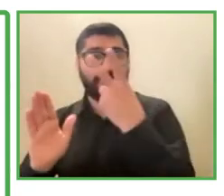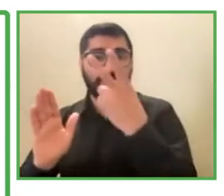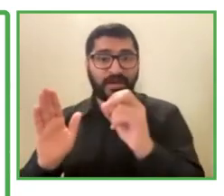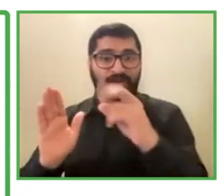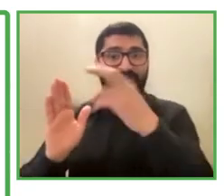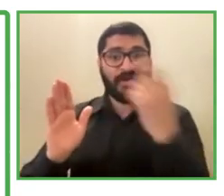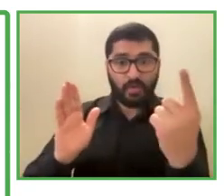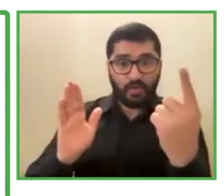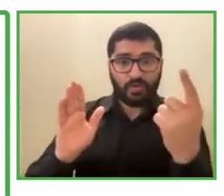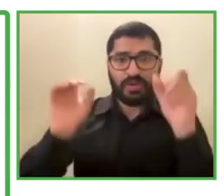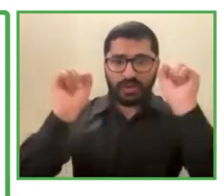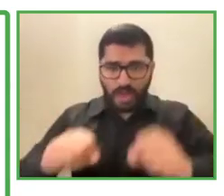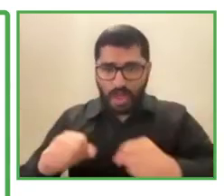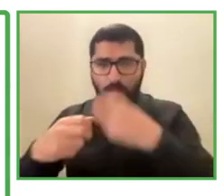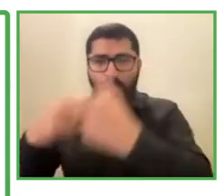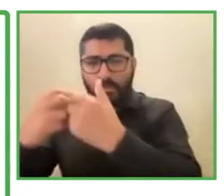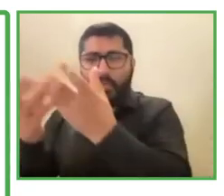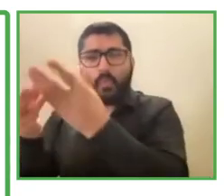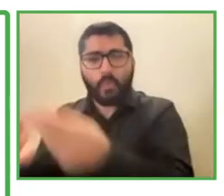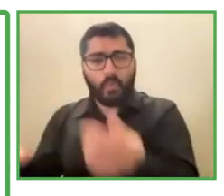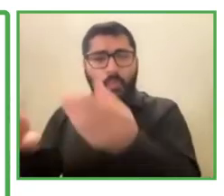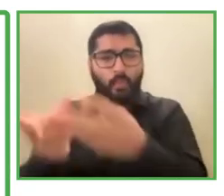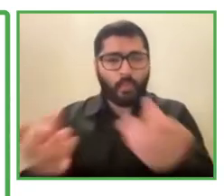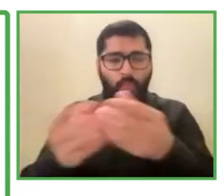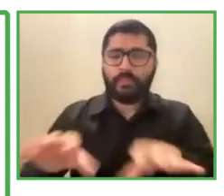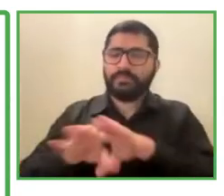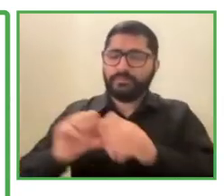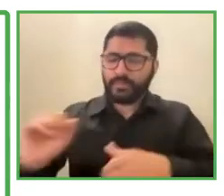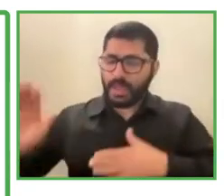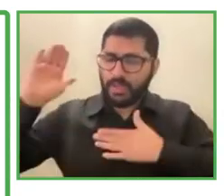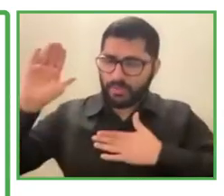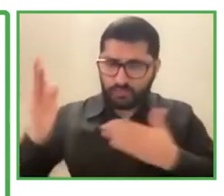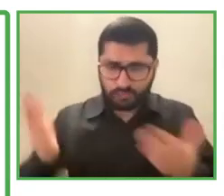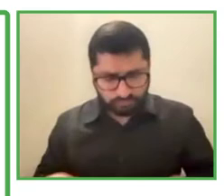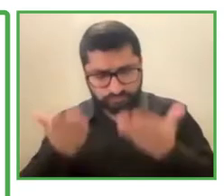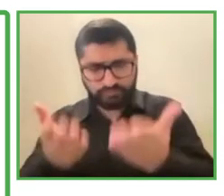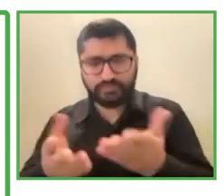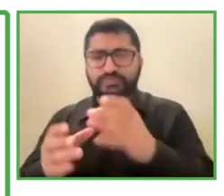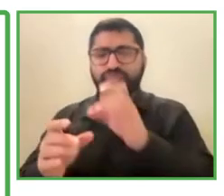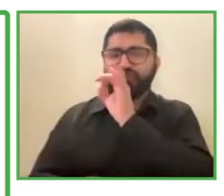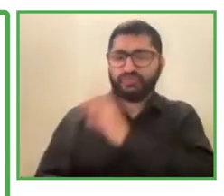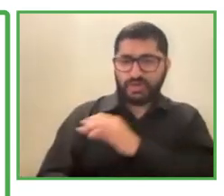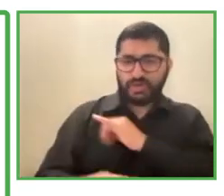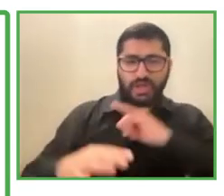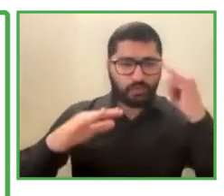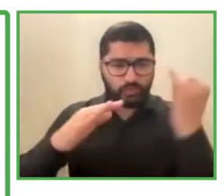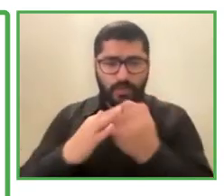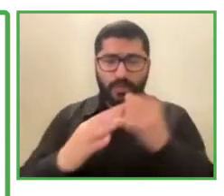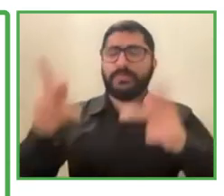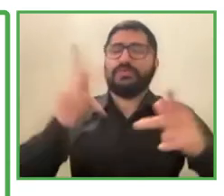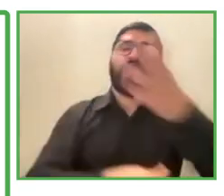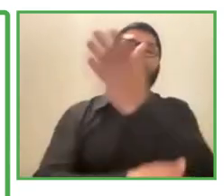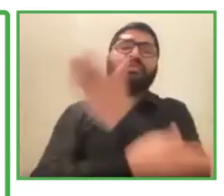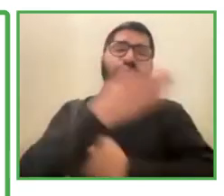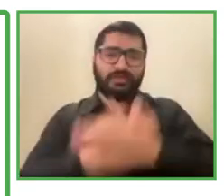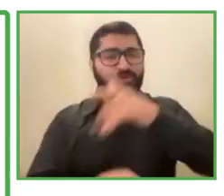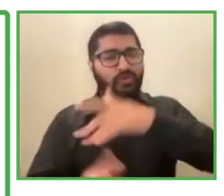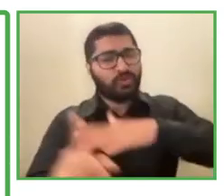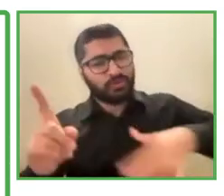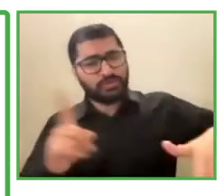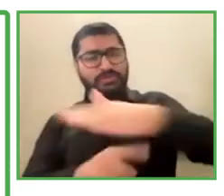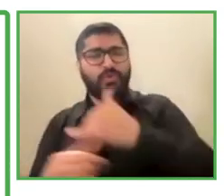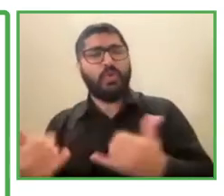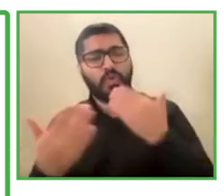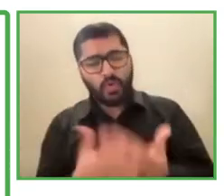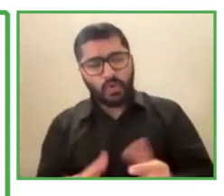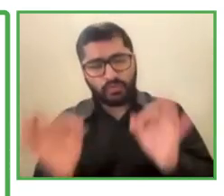promote different tools that are promising and adequate for the Chilean situation, promoting labor inclusion of people with disabilities in this context. Let me